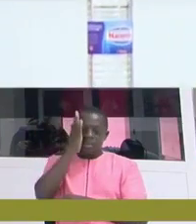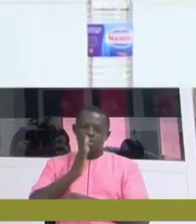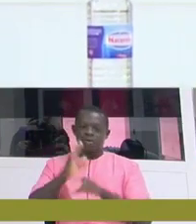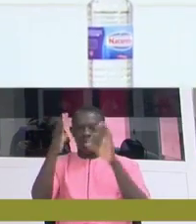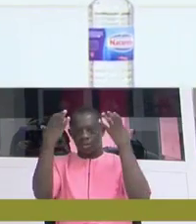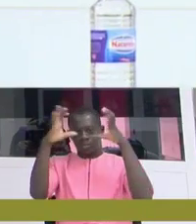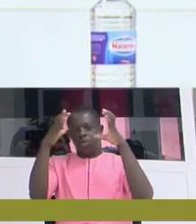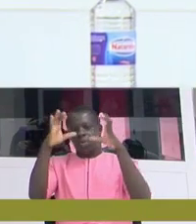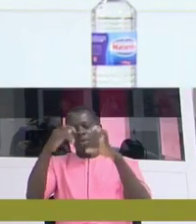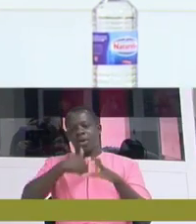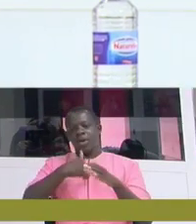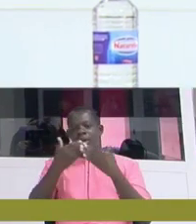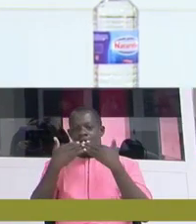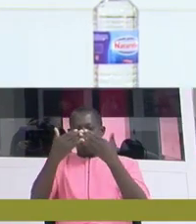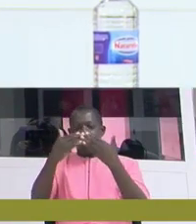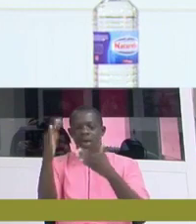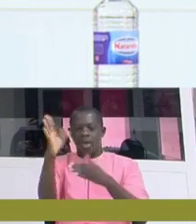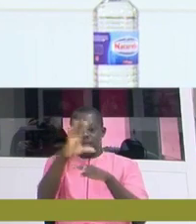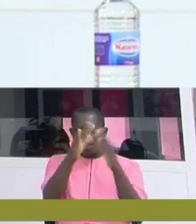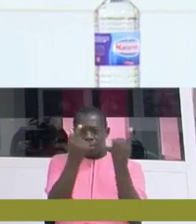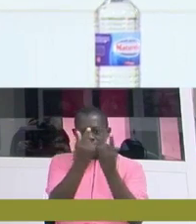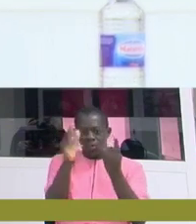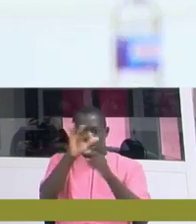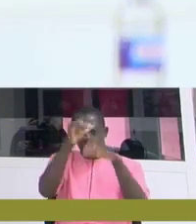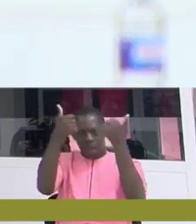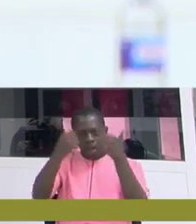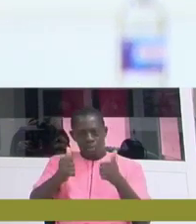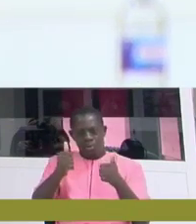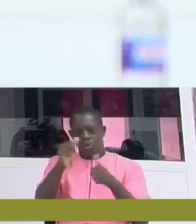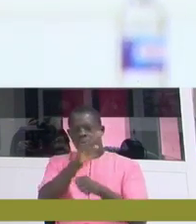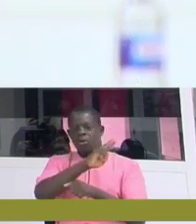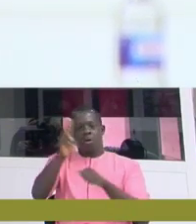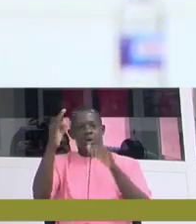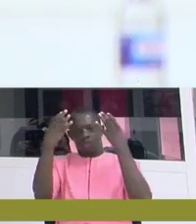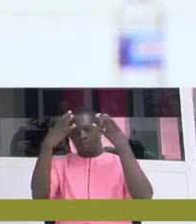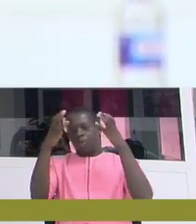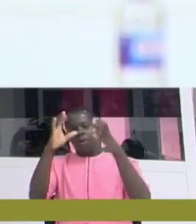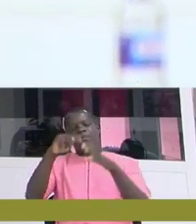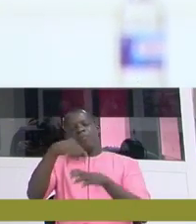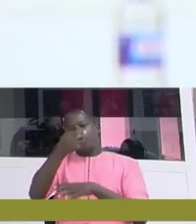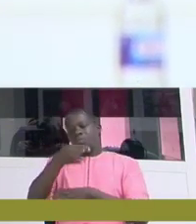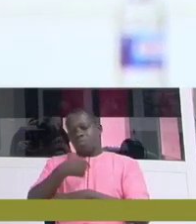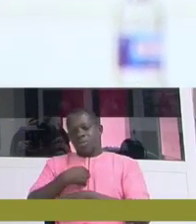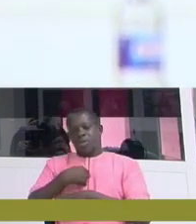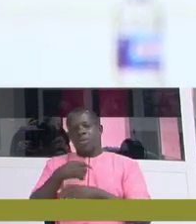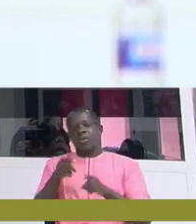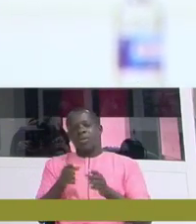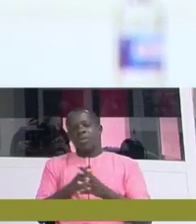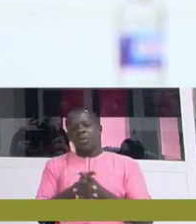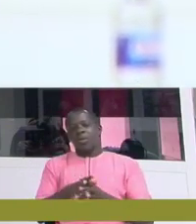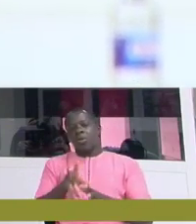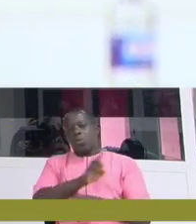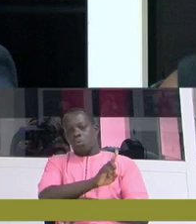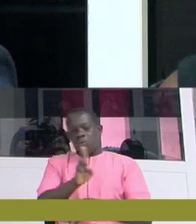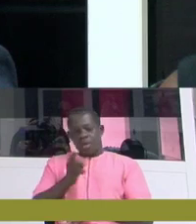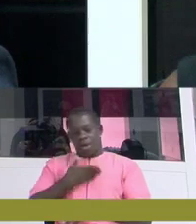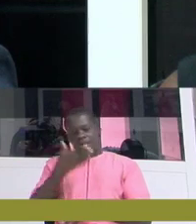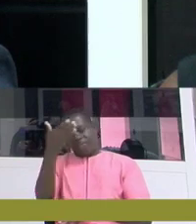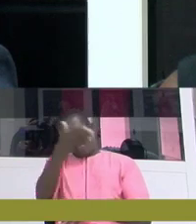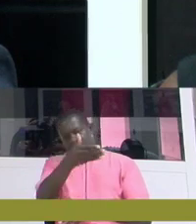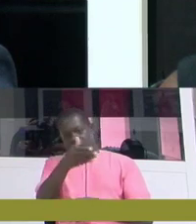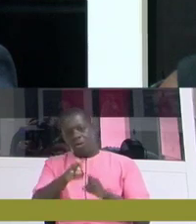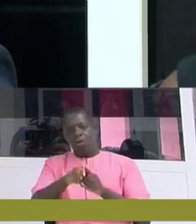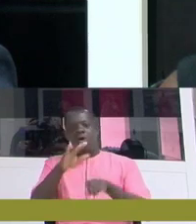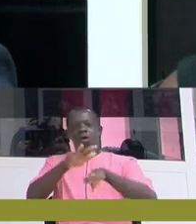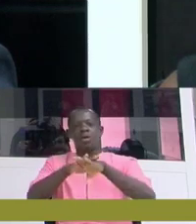whatever lies behind that. No problem. No problem for me. Boda. That's where we were. If the telofulenjango.